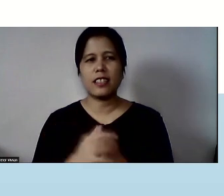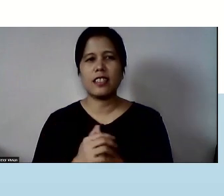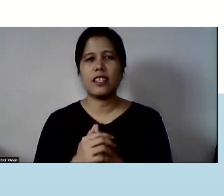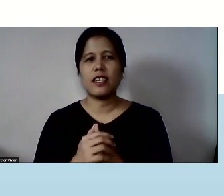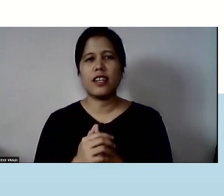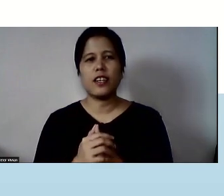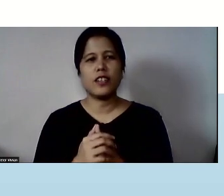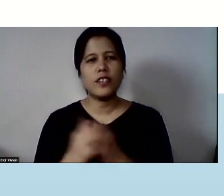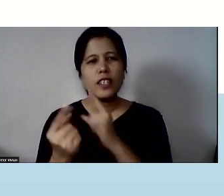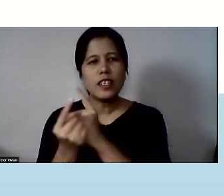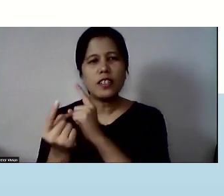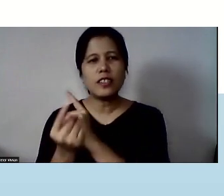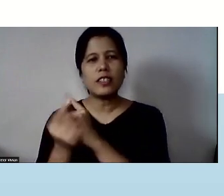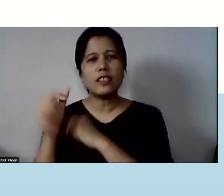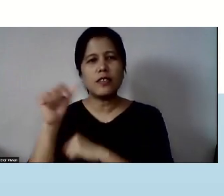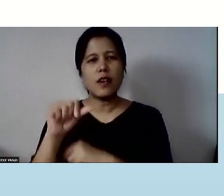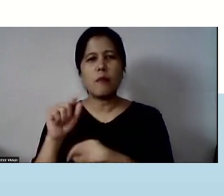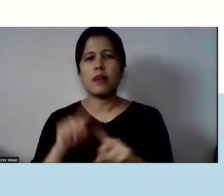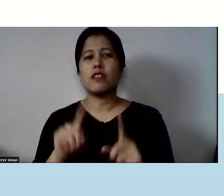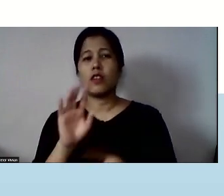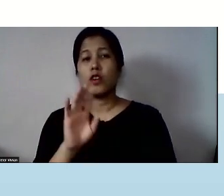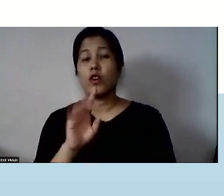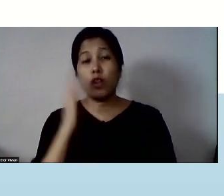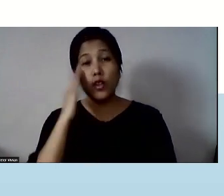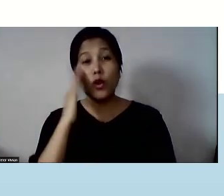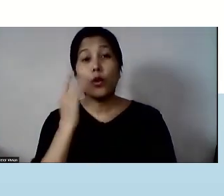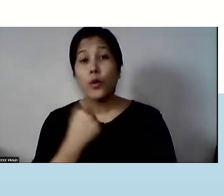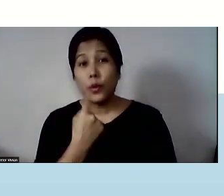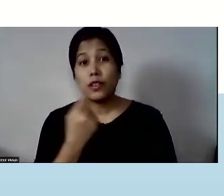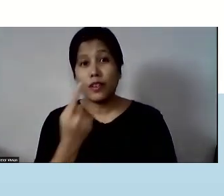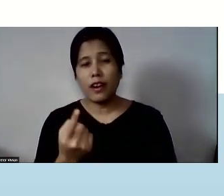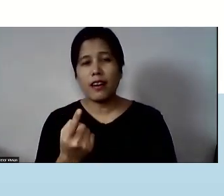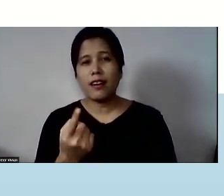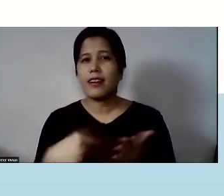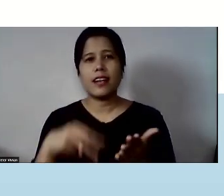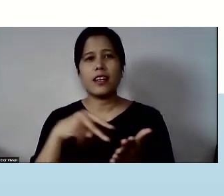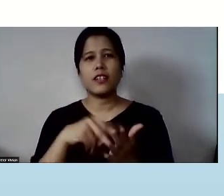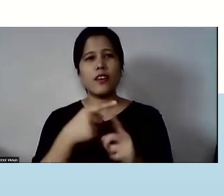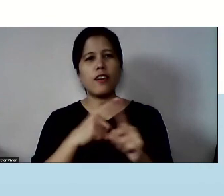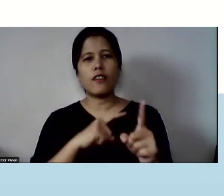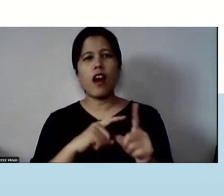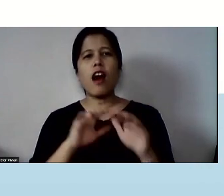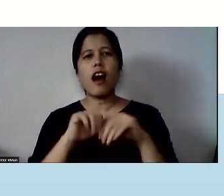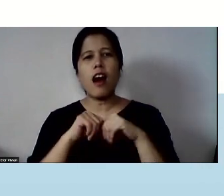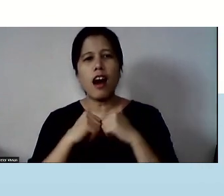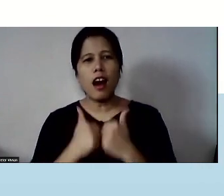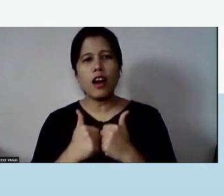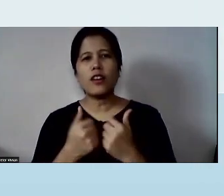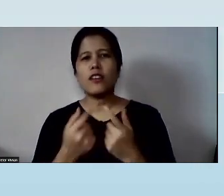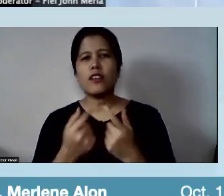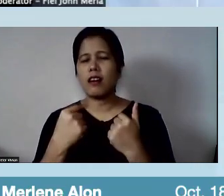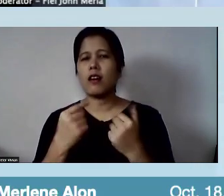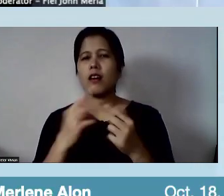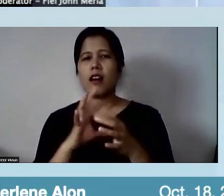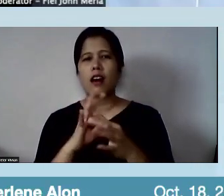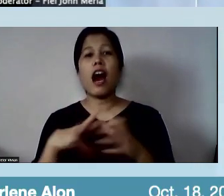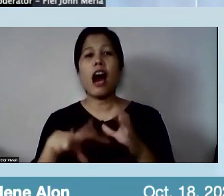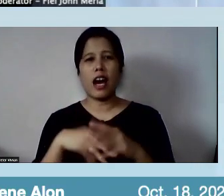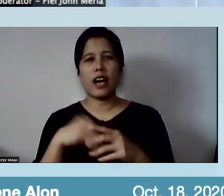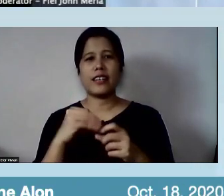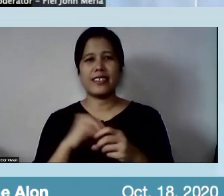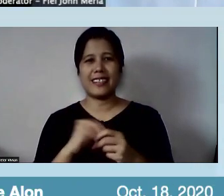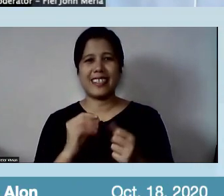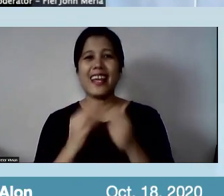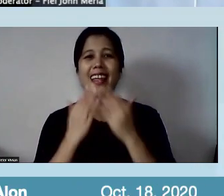defeats so you can know who you are, what you can rise from, and how you can come out of it. Thank you very